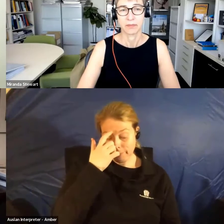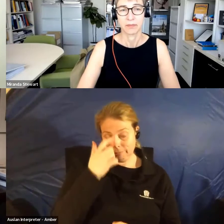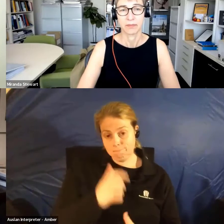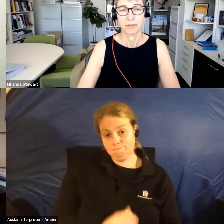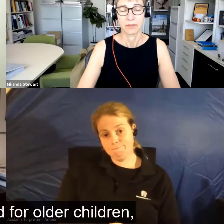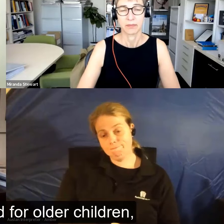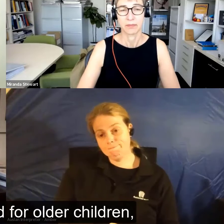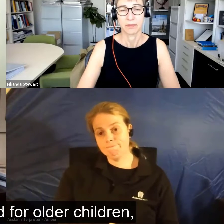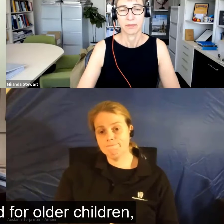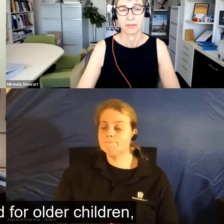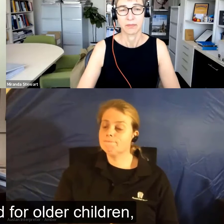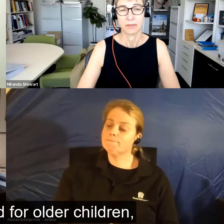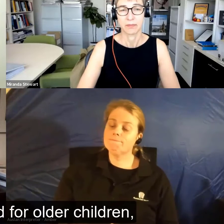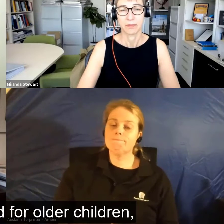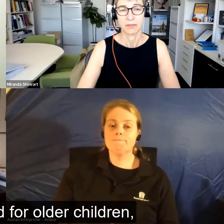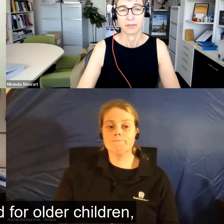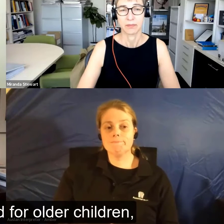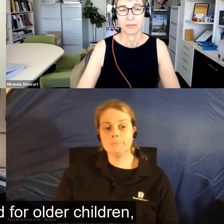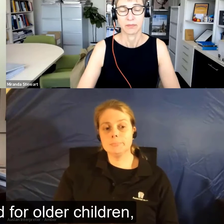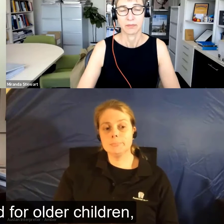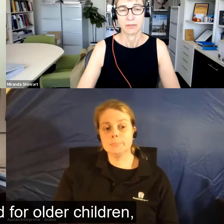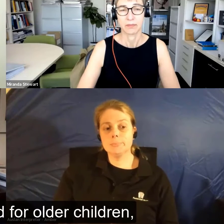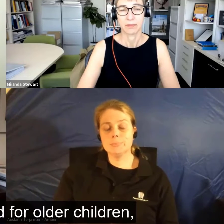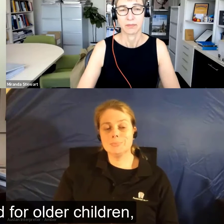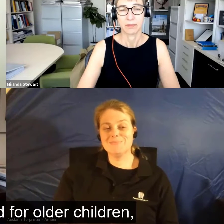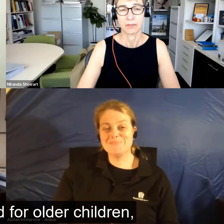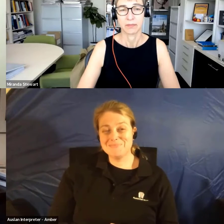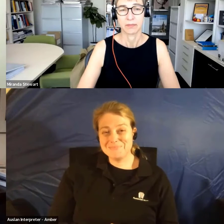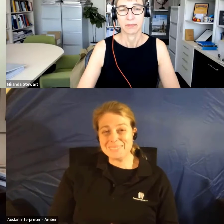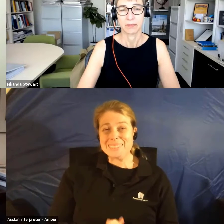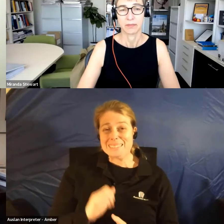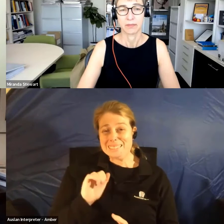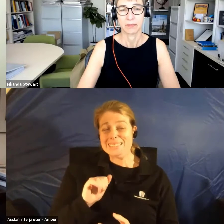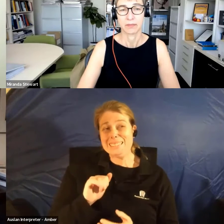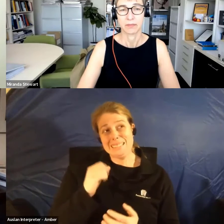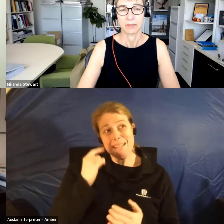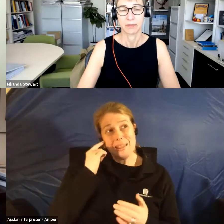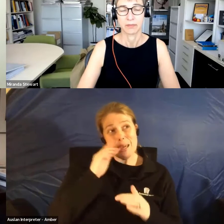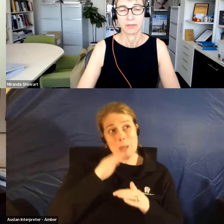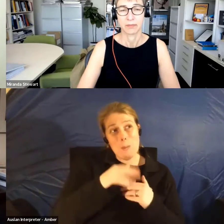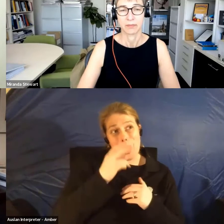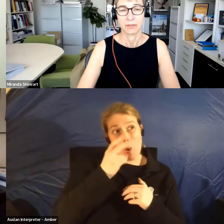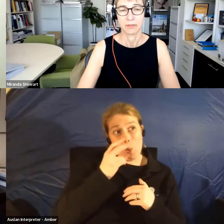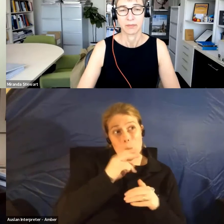it's, I guess, designed for older children.